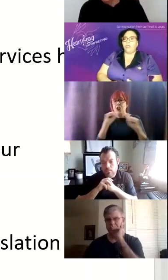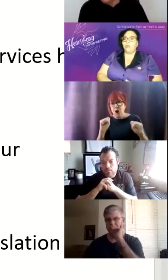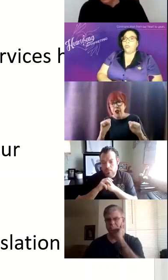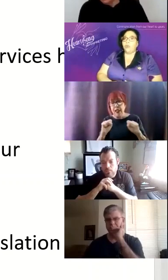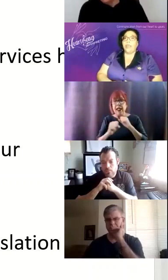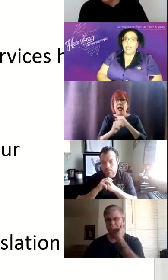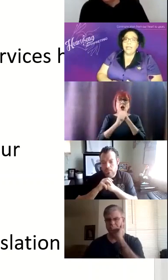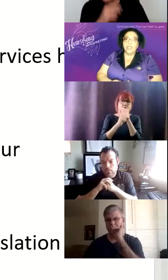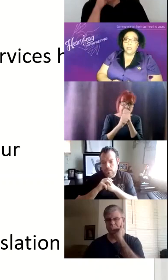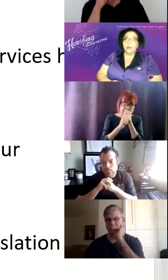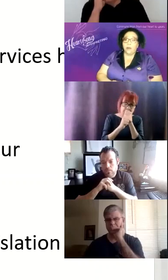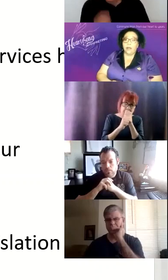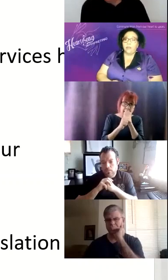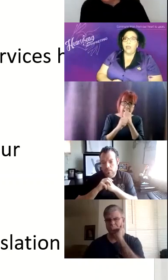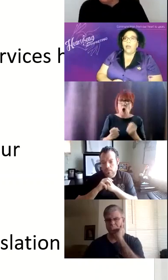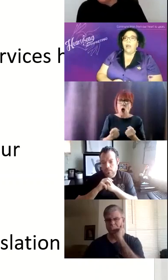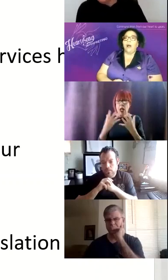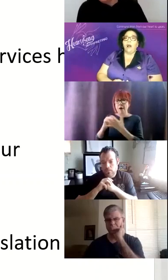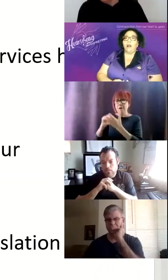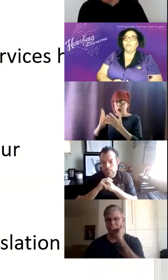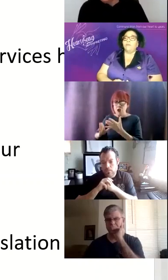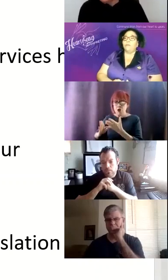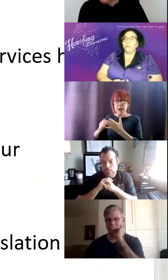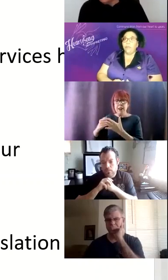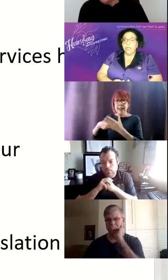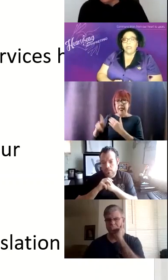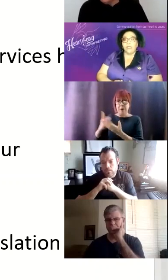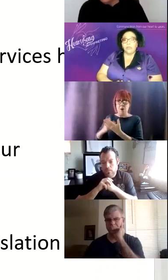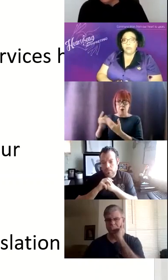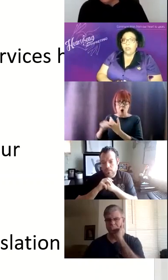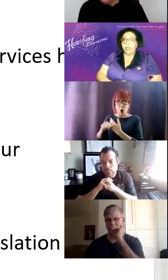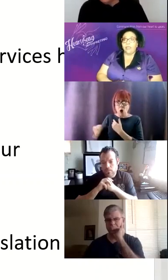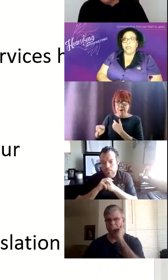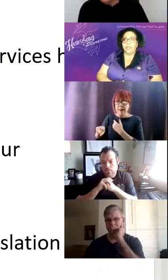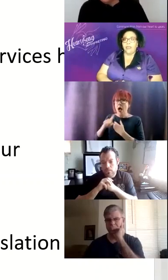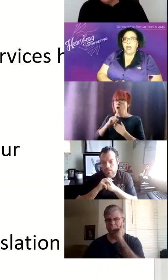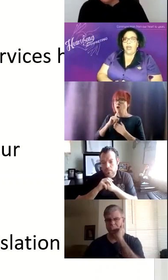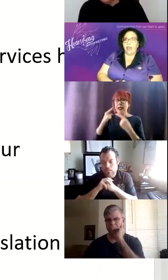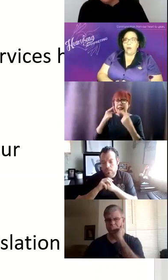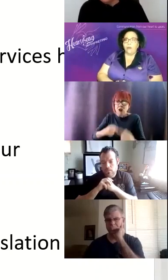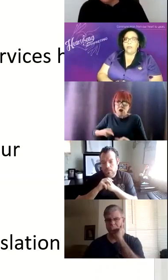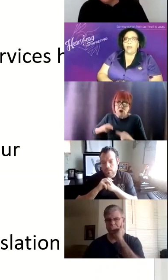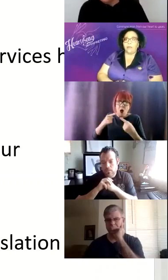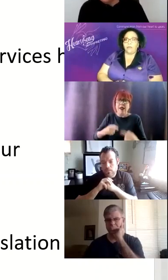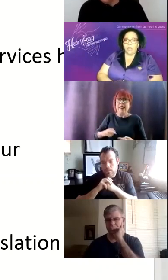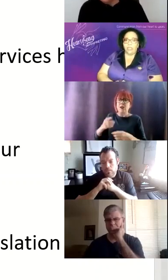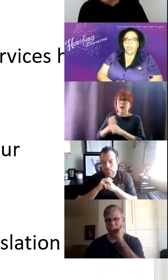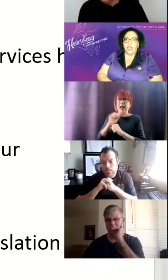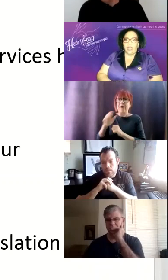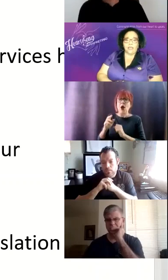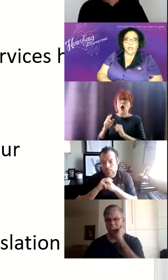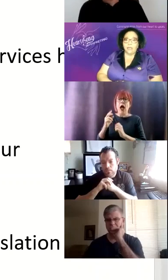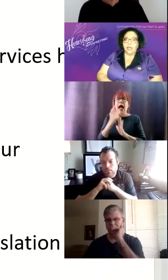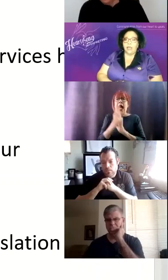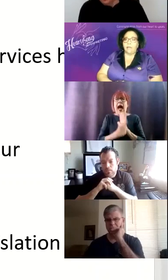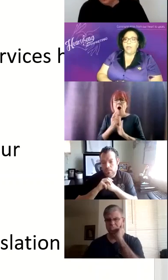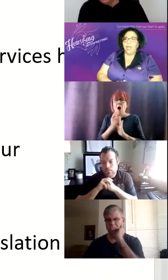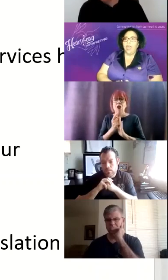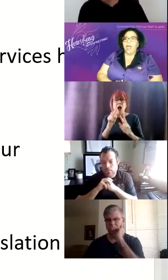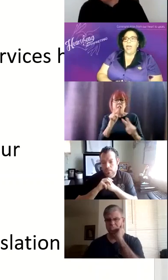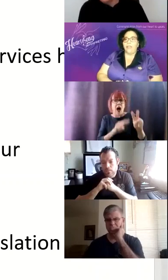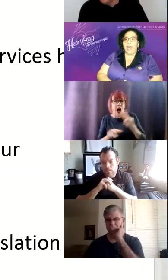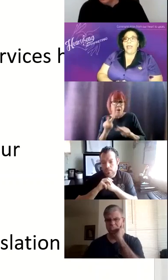of the students who are in these programs are really struggling to get their hours of observation and hands up